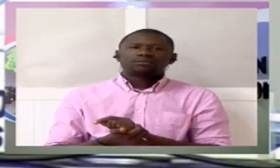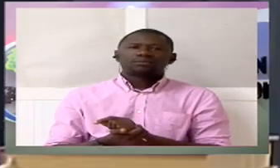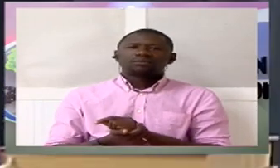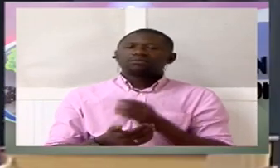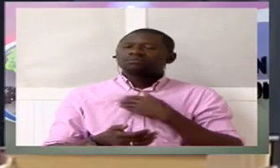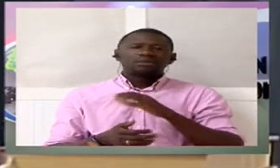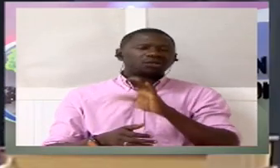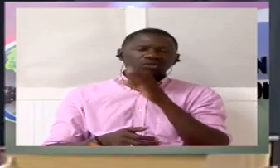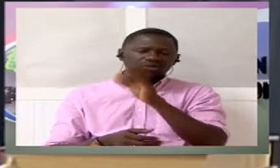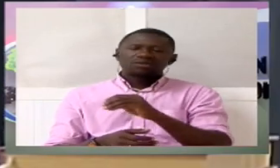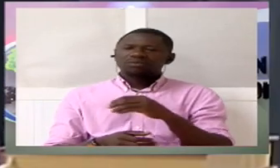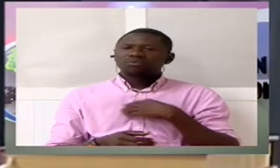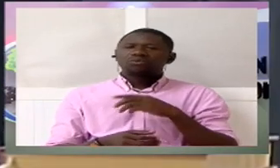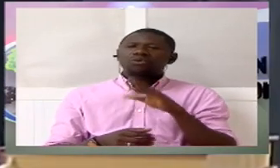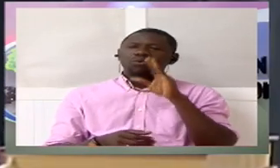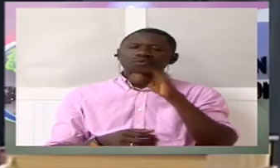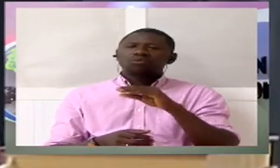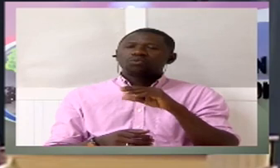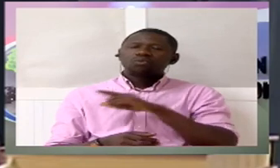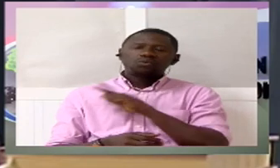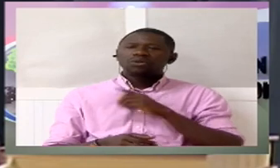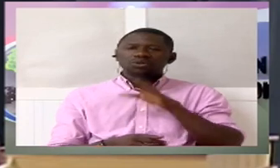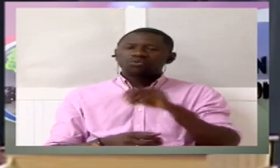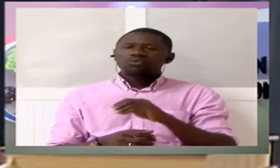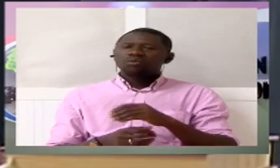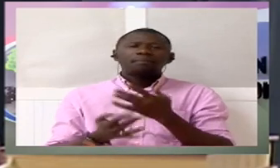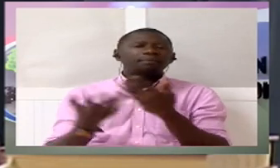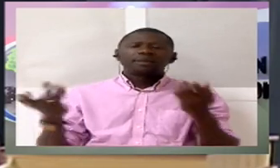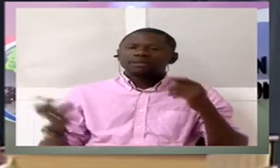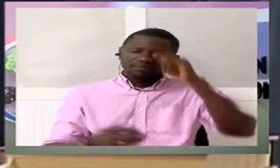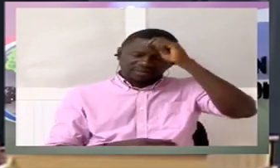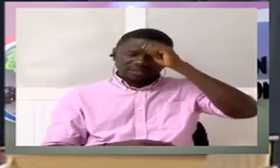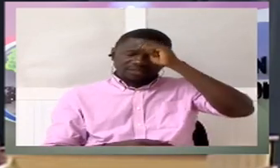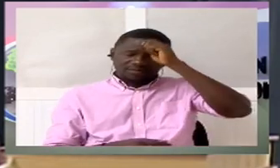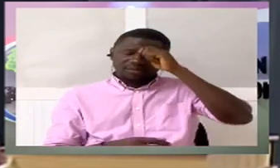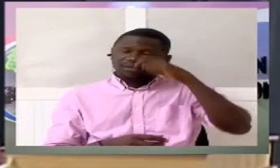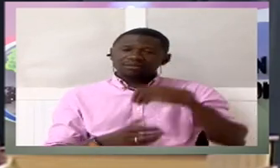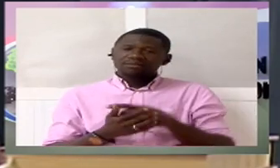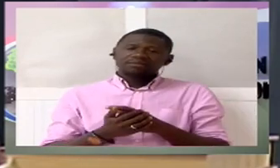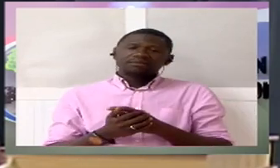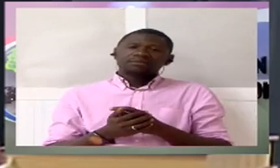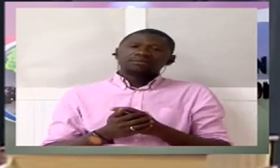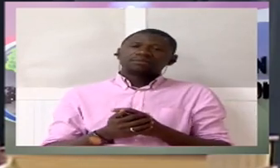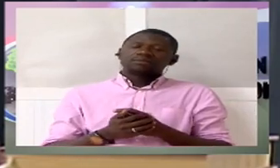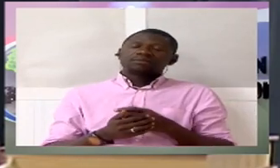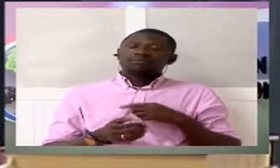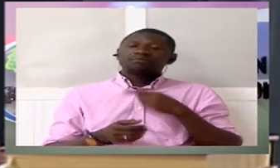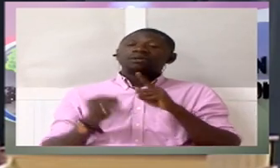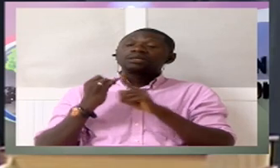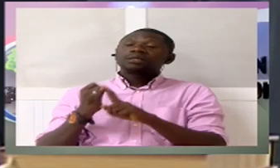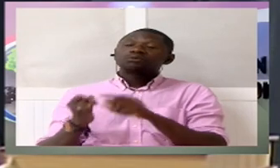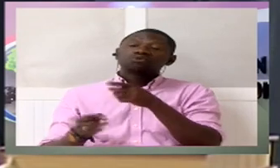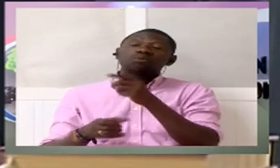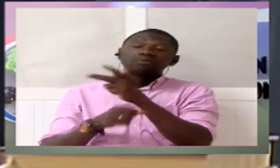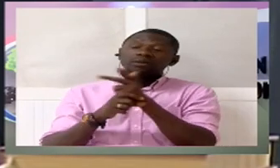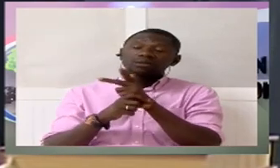I cannot even begin to mention. In fact, we did many naming ceremonies for some. For some, we bought rice